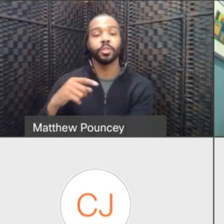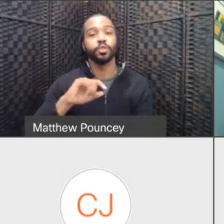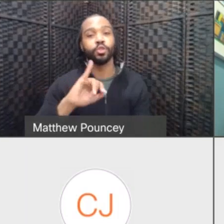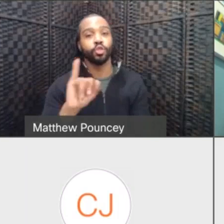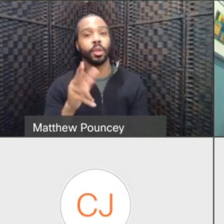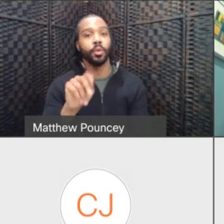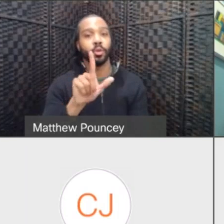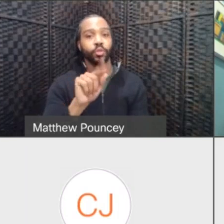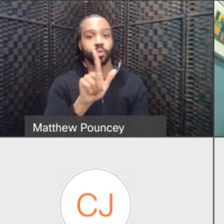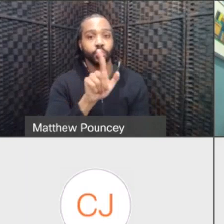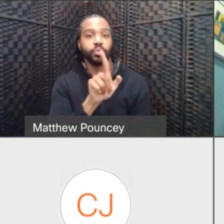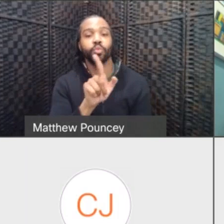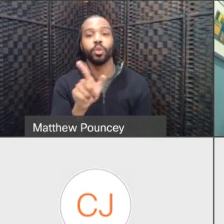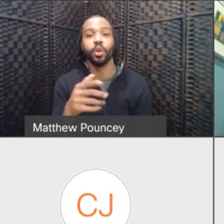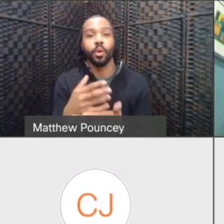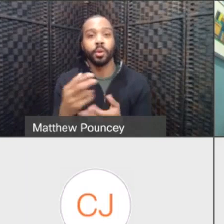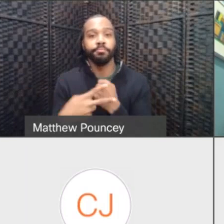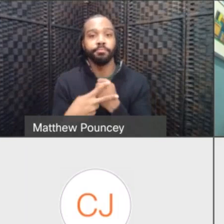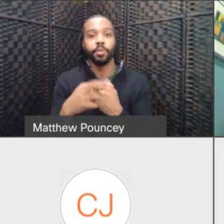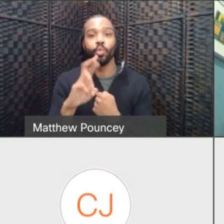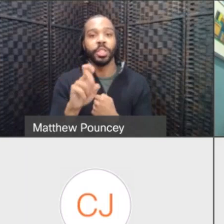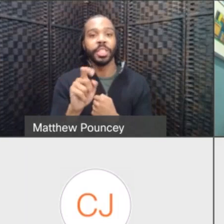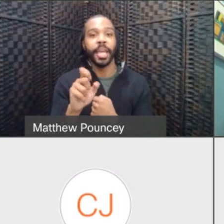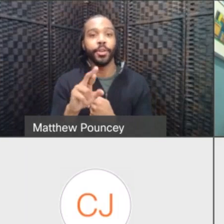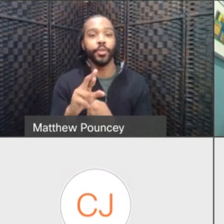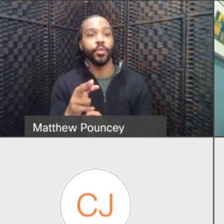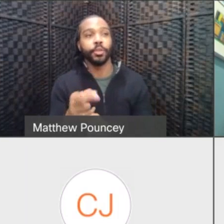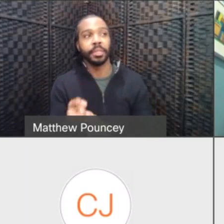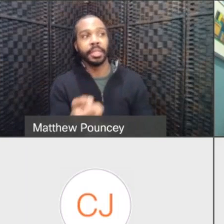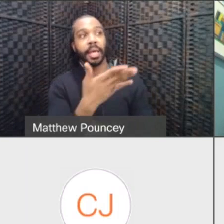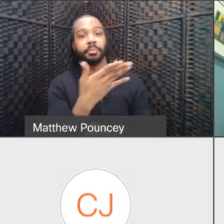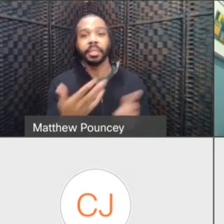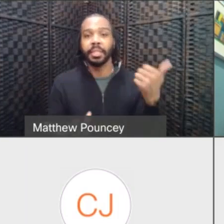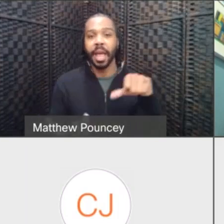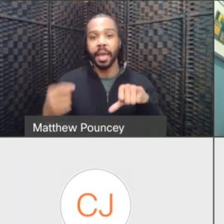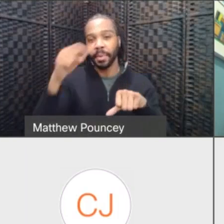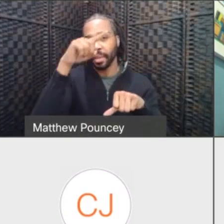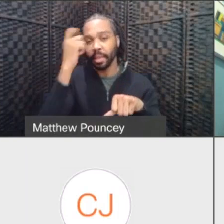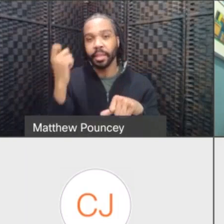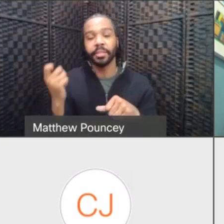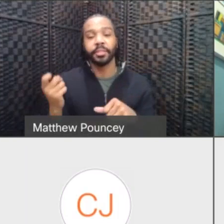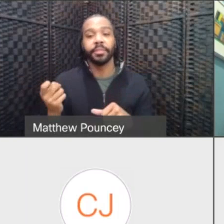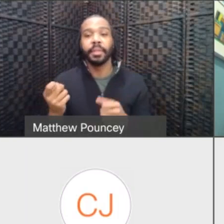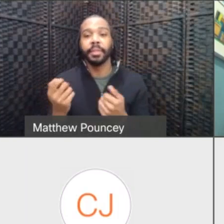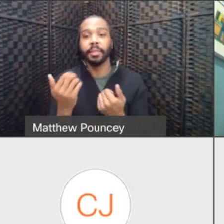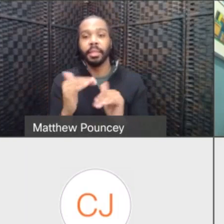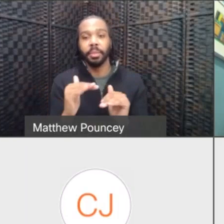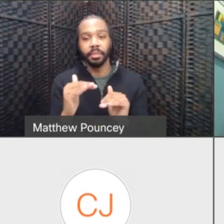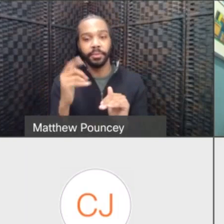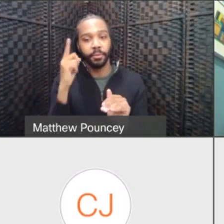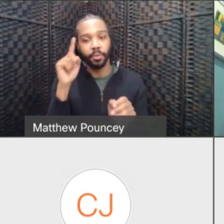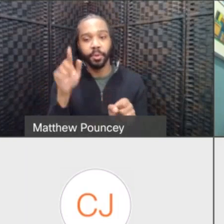claims denied because of filing limits. However, the updated retainer notice was sent to providers in late